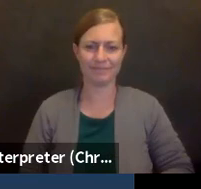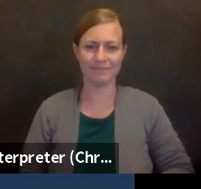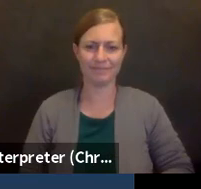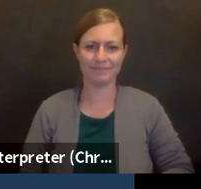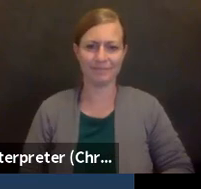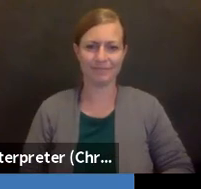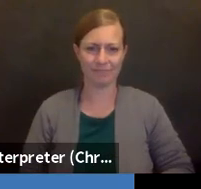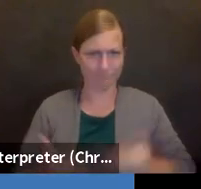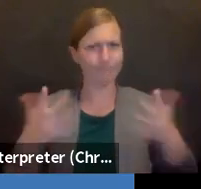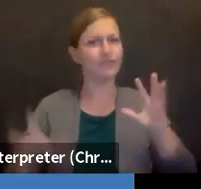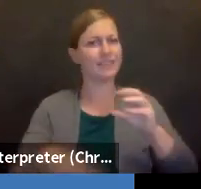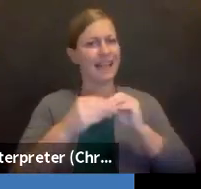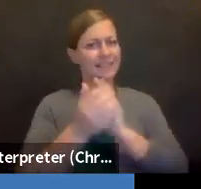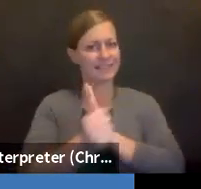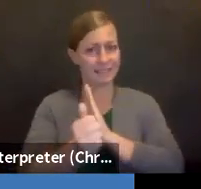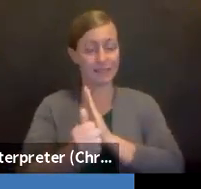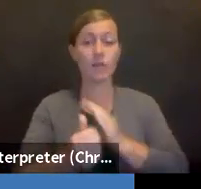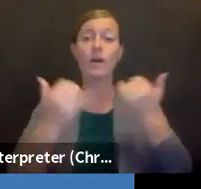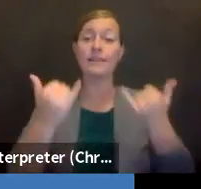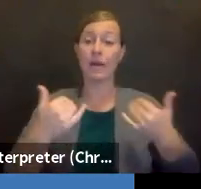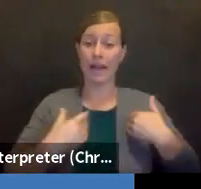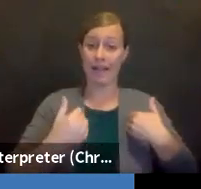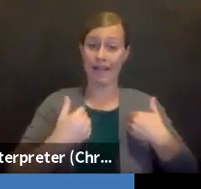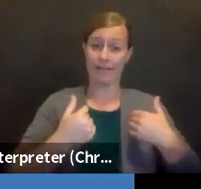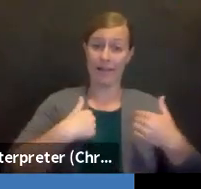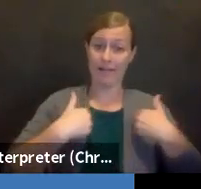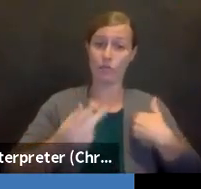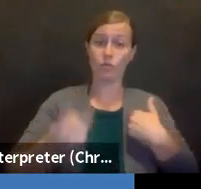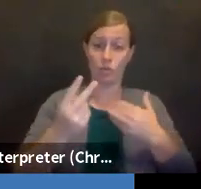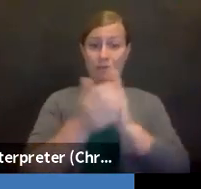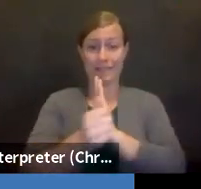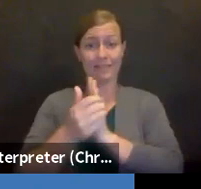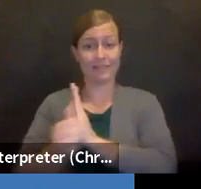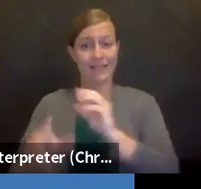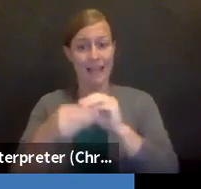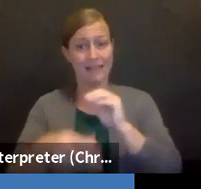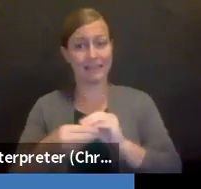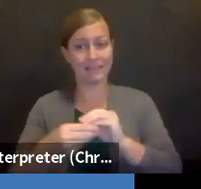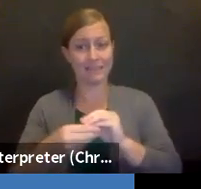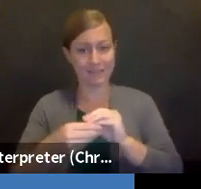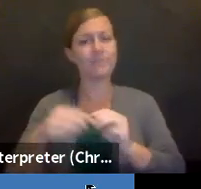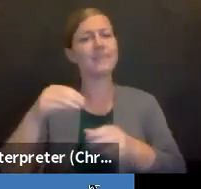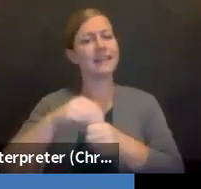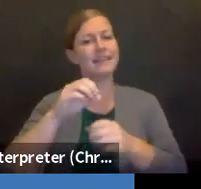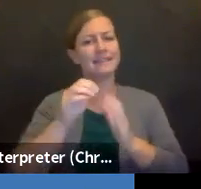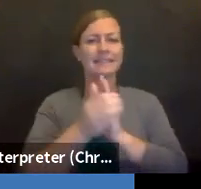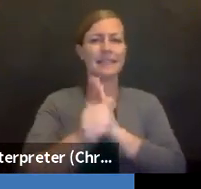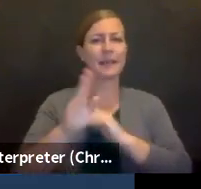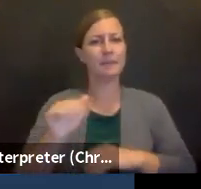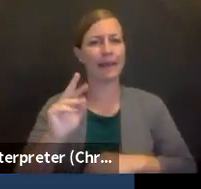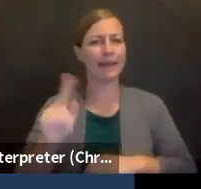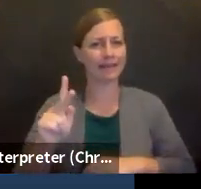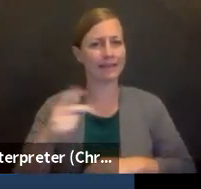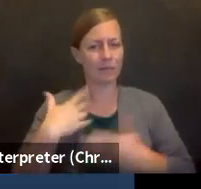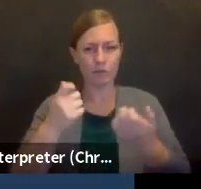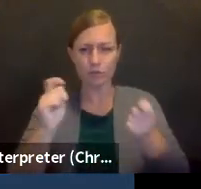And added my skill. So now I have two skills added. They're in my skill bank. I'm going to make sure I change